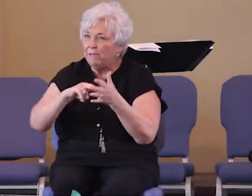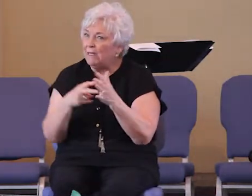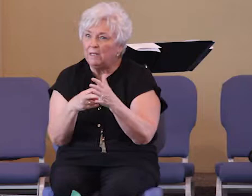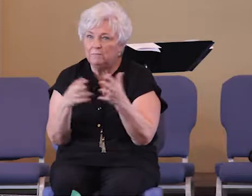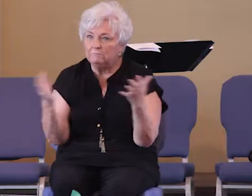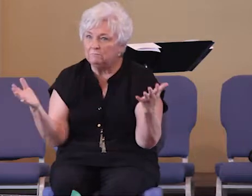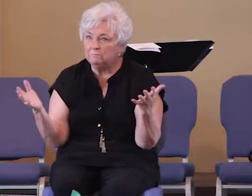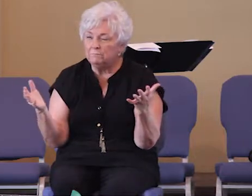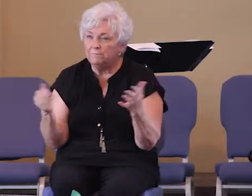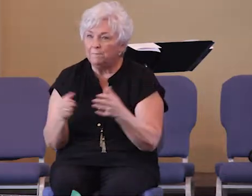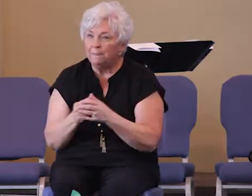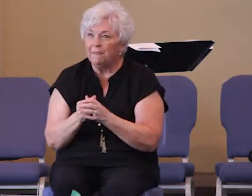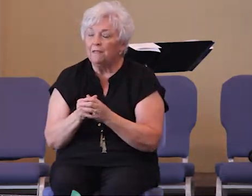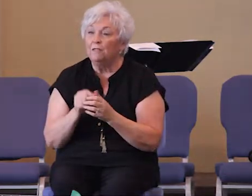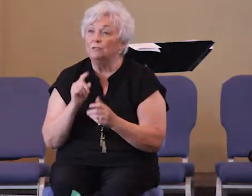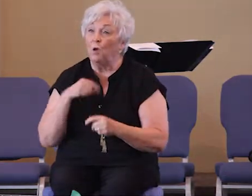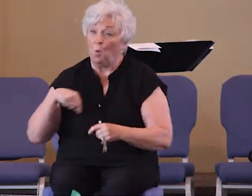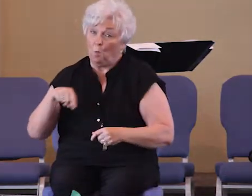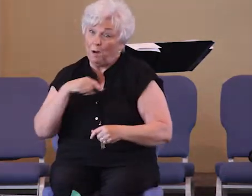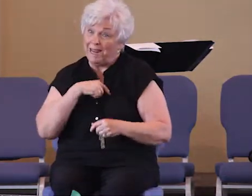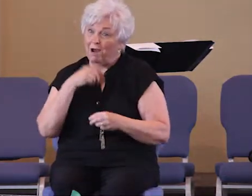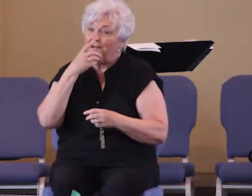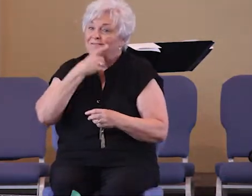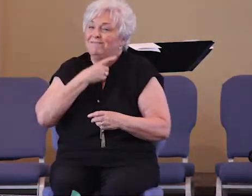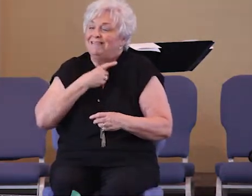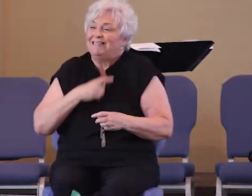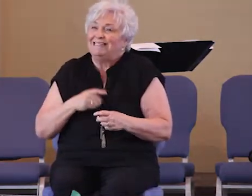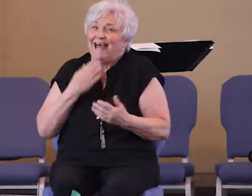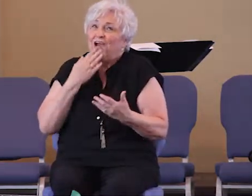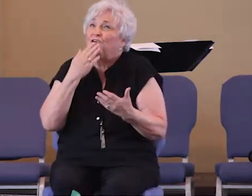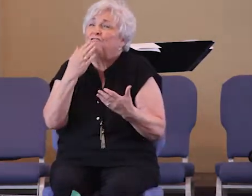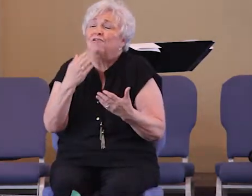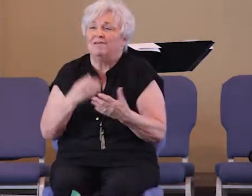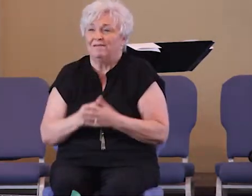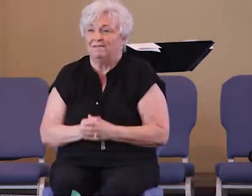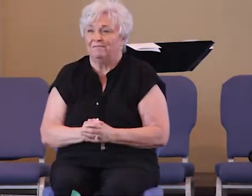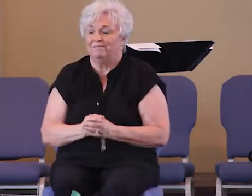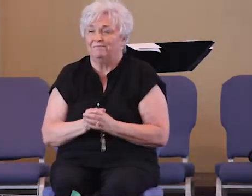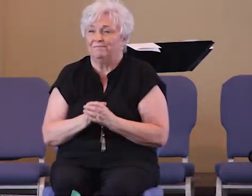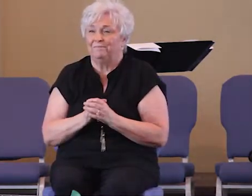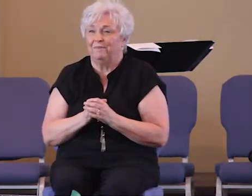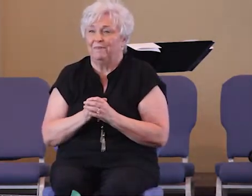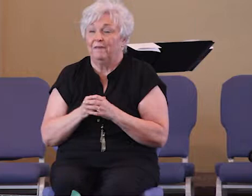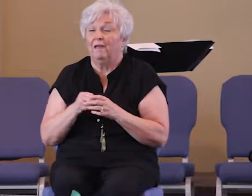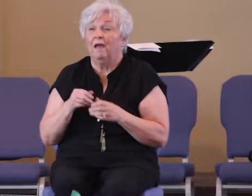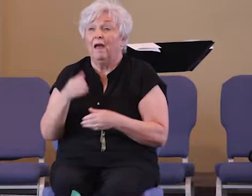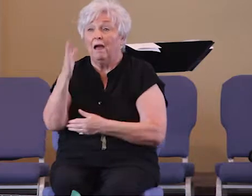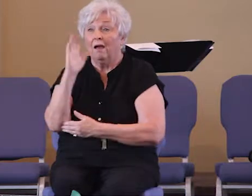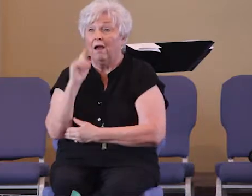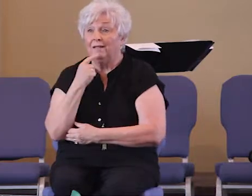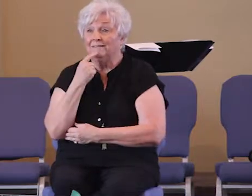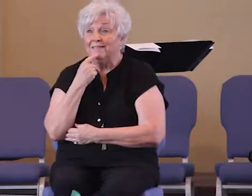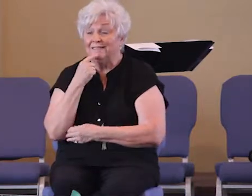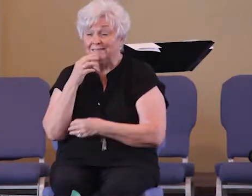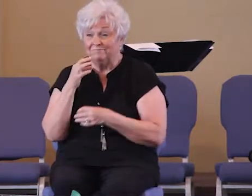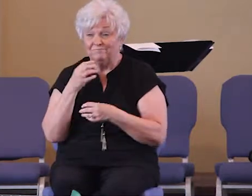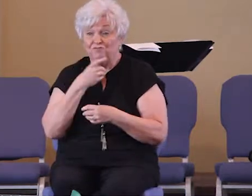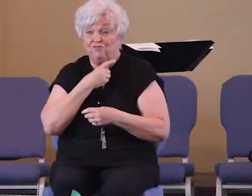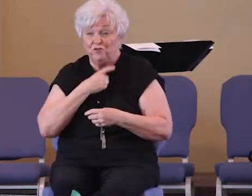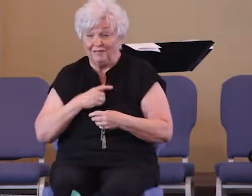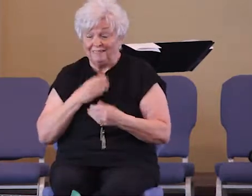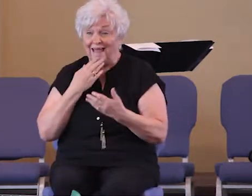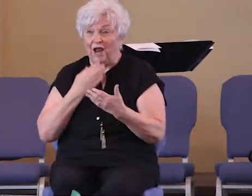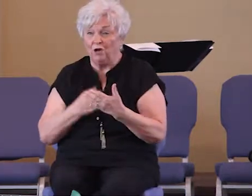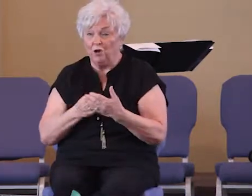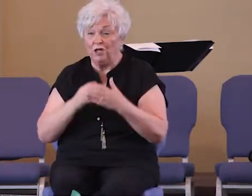And so we're to desire good. And God says, if you desire good, you'll enjoy the goodness of